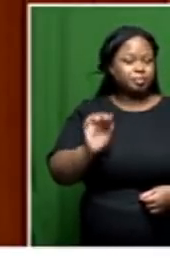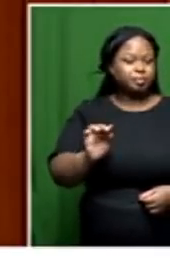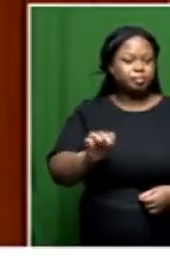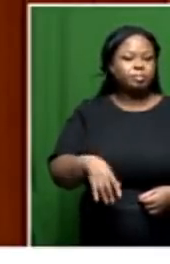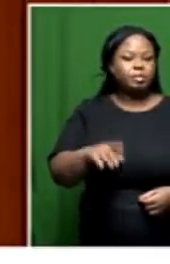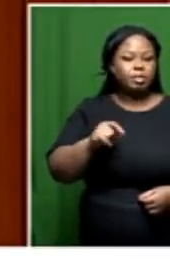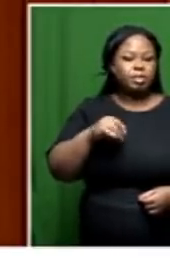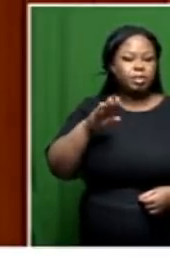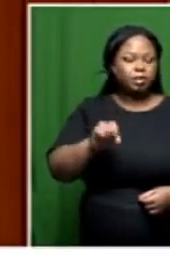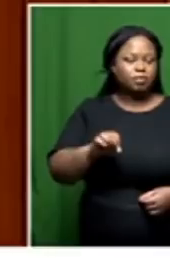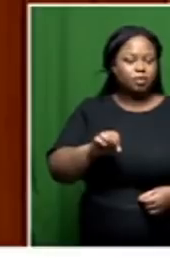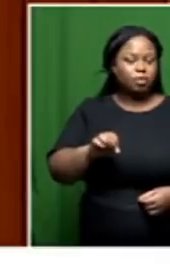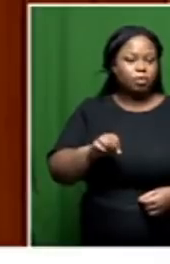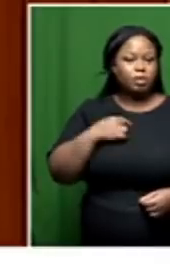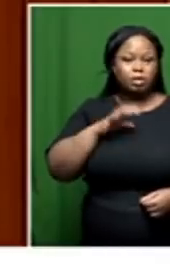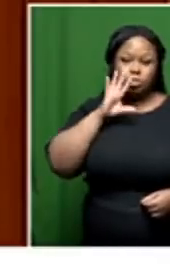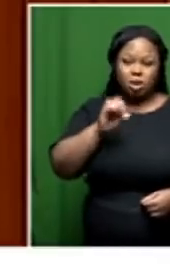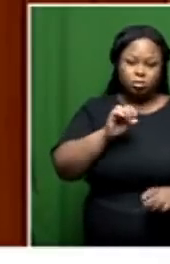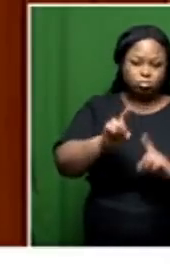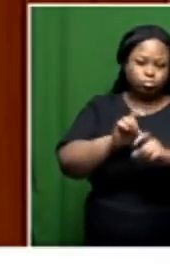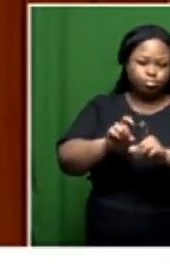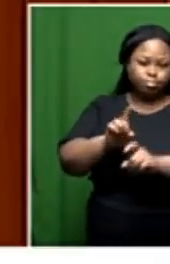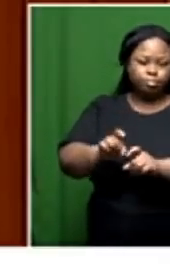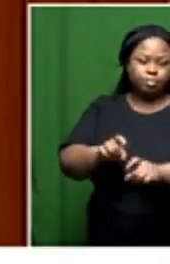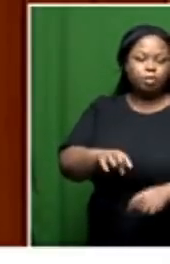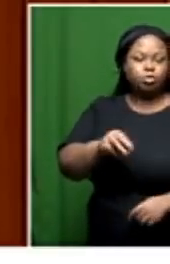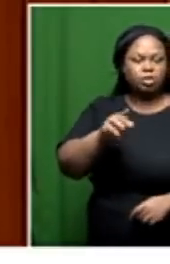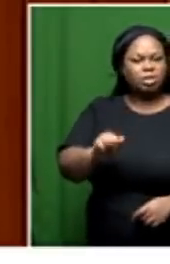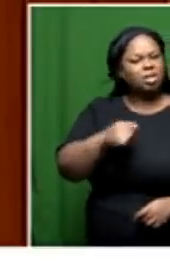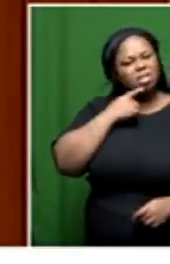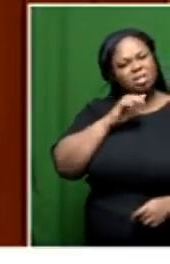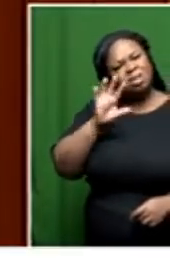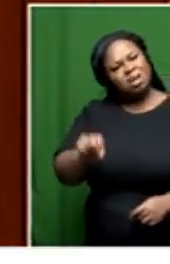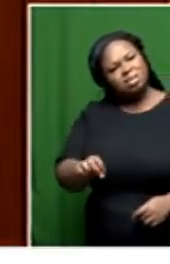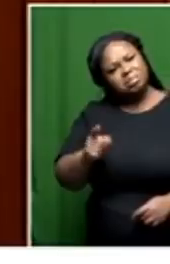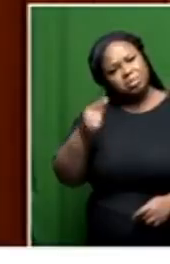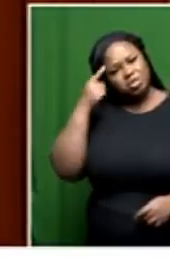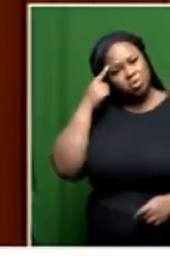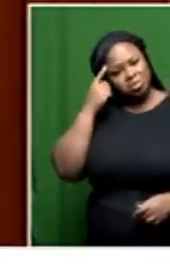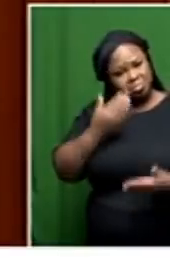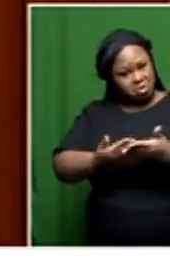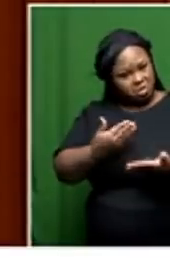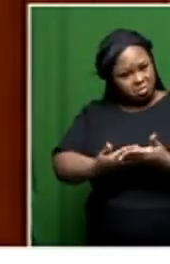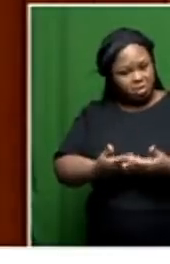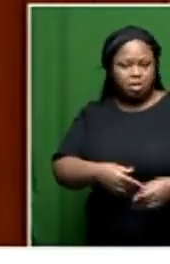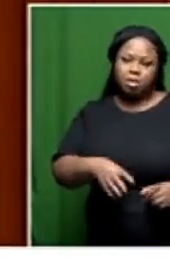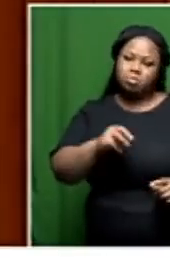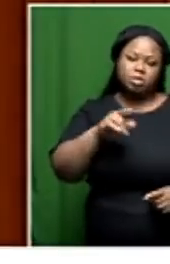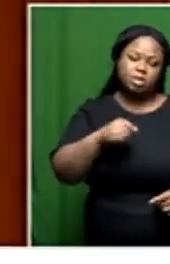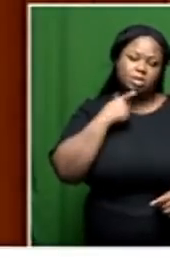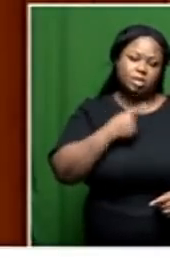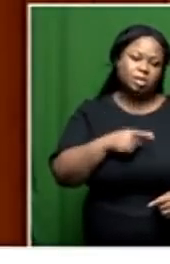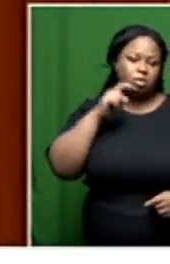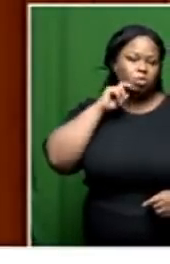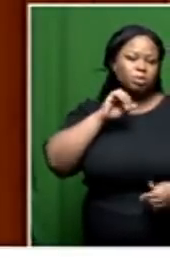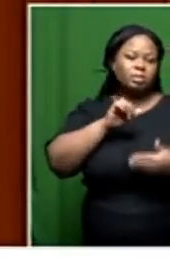that Advocate Teffo put to Teffo and to Mosia, and asked him whether or not he thought that was possible. Mosia, who says he's a